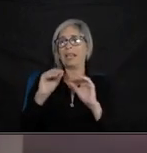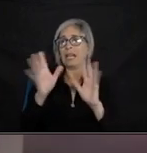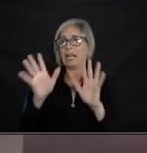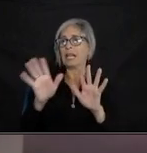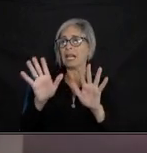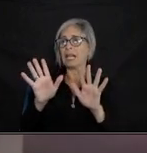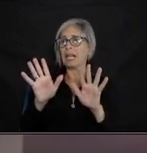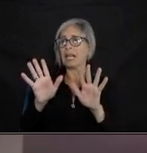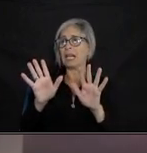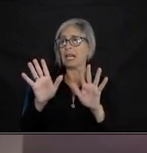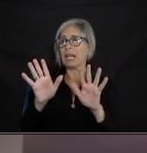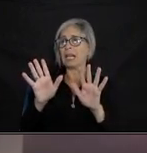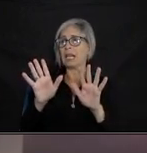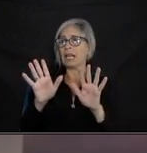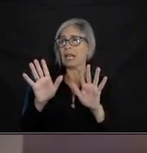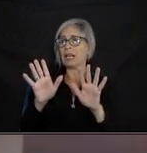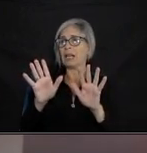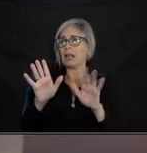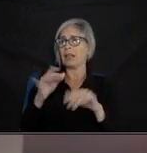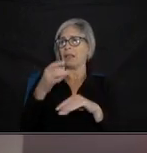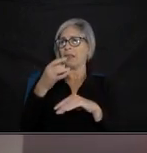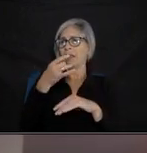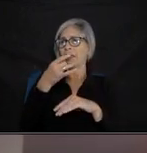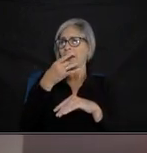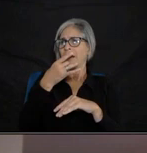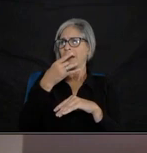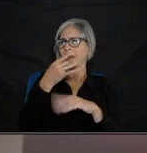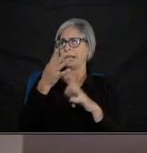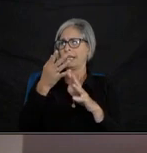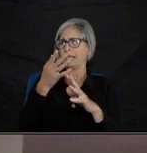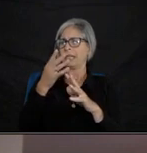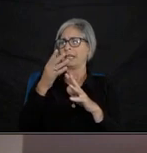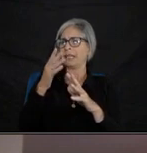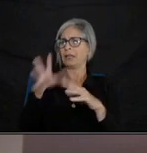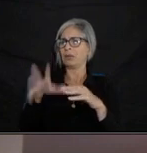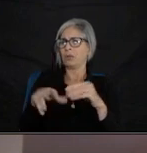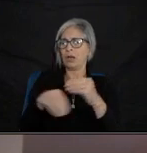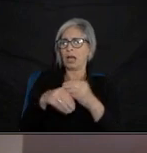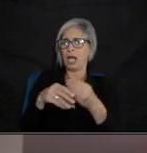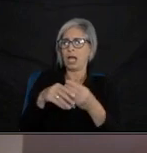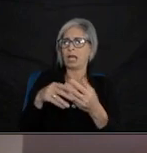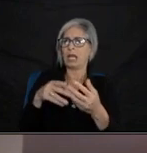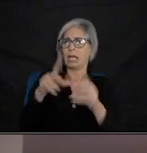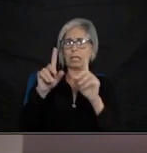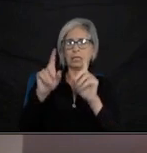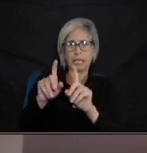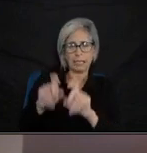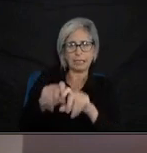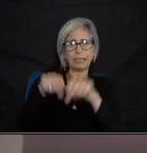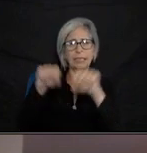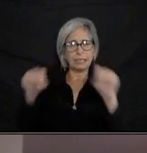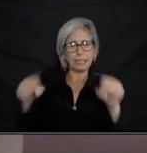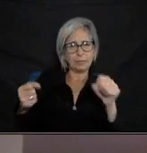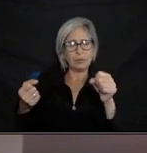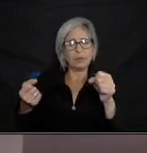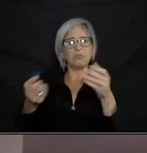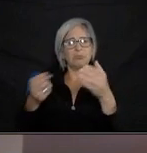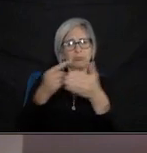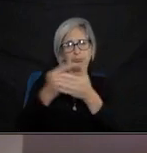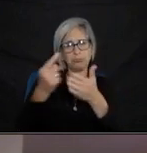the speakers and the lighting were actually installed this week. We'll be finishing that up and testing that system over the next couple